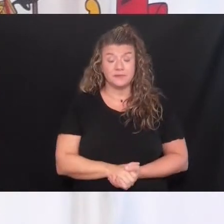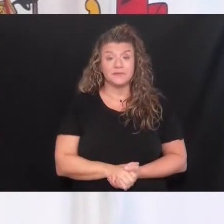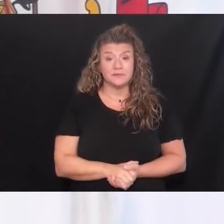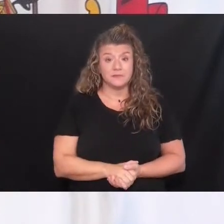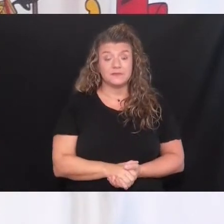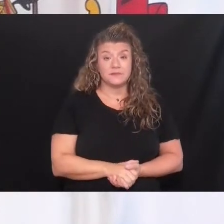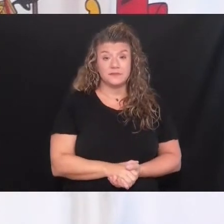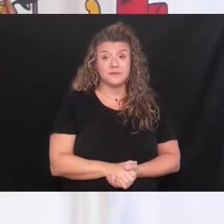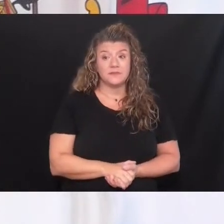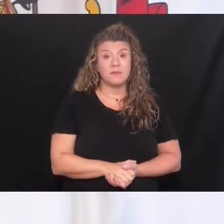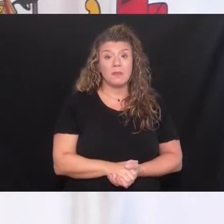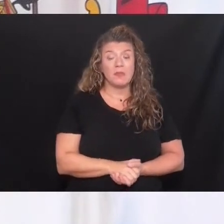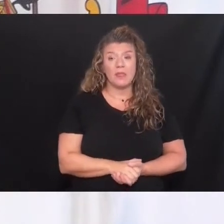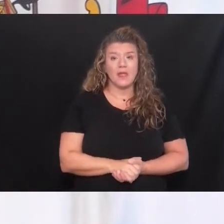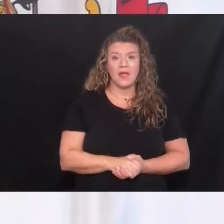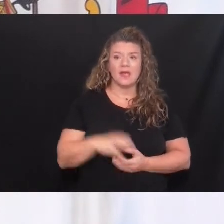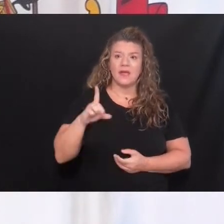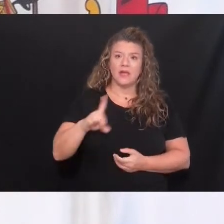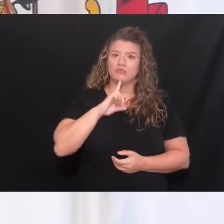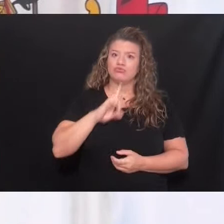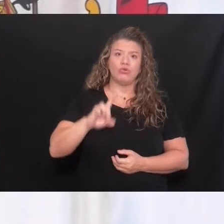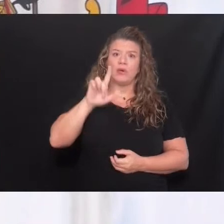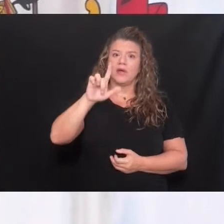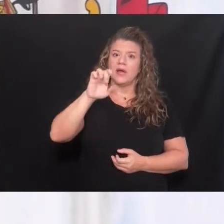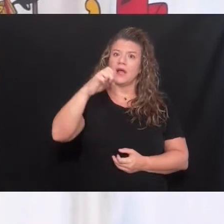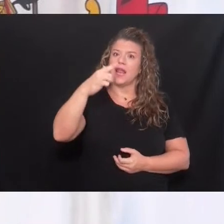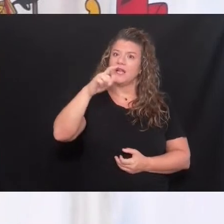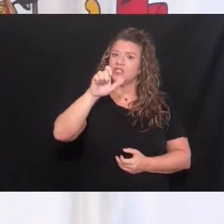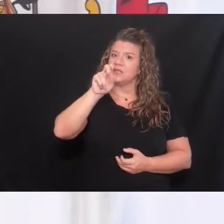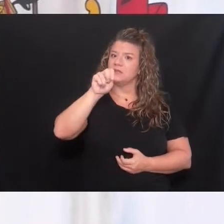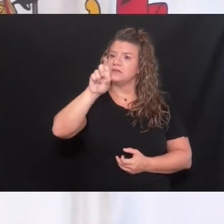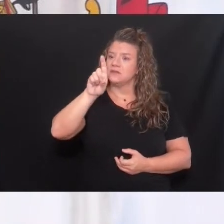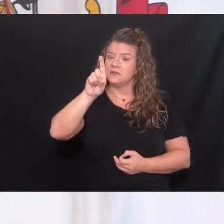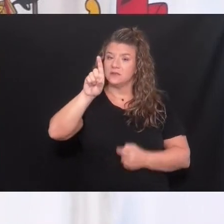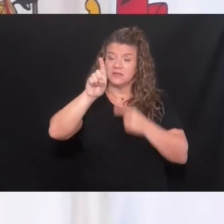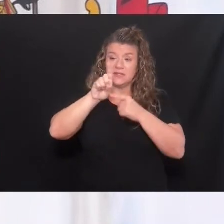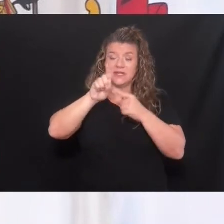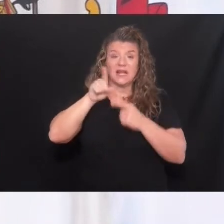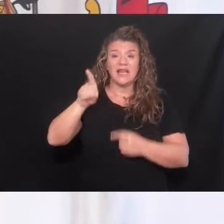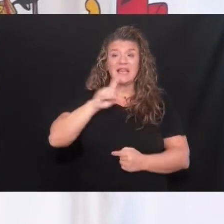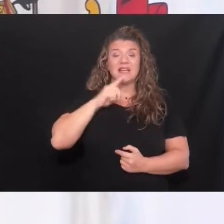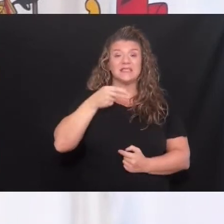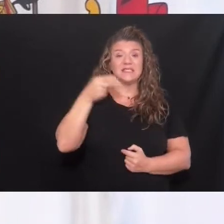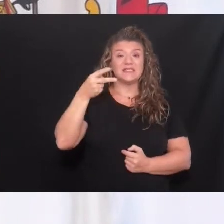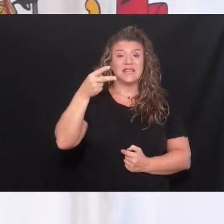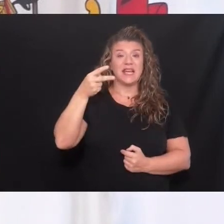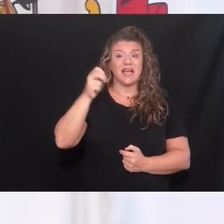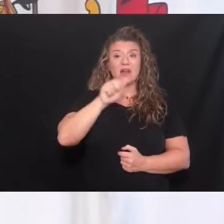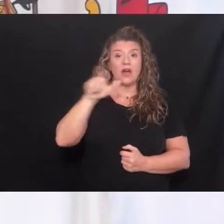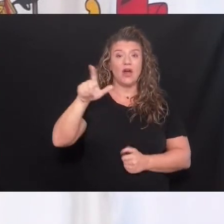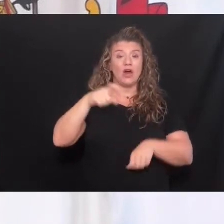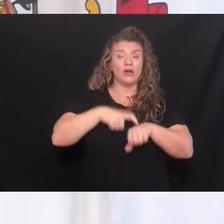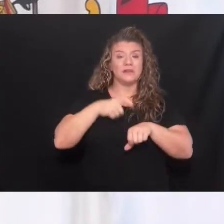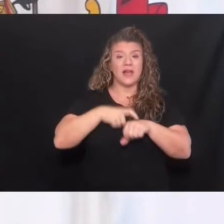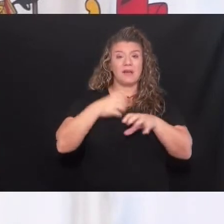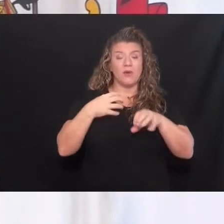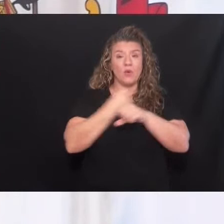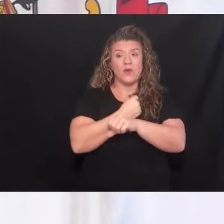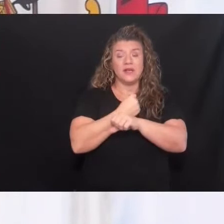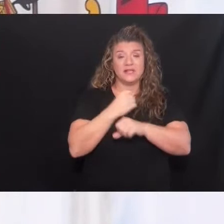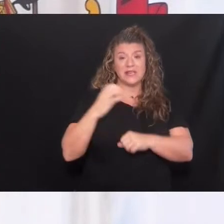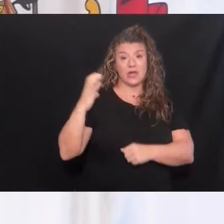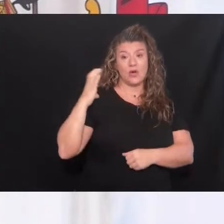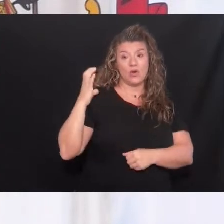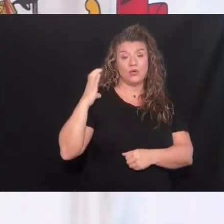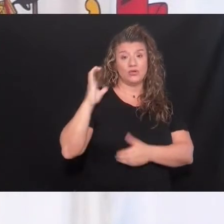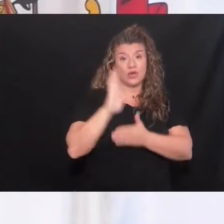a legend he truly was. You know, he is the second all-time winningest coach in